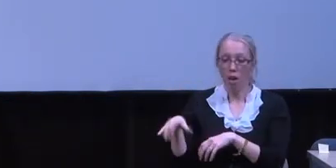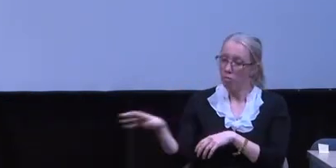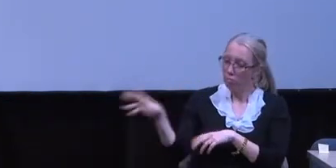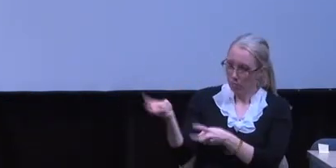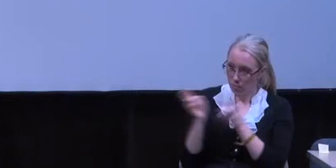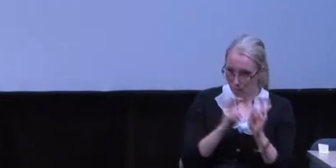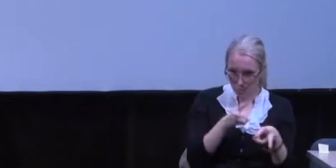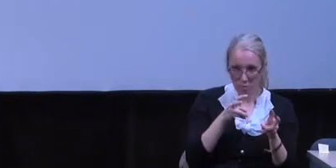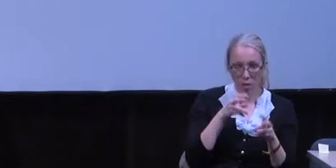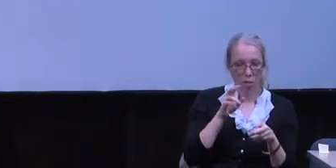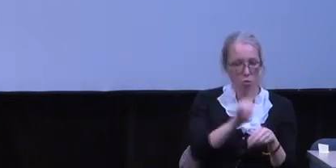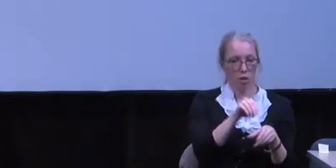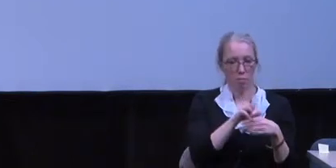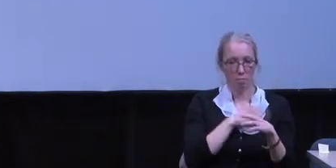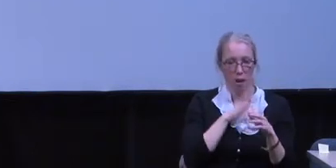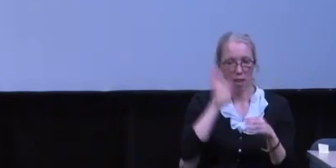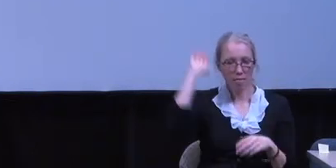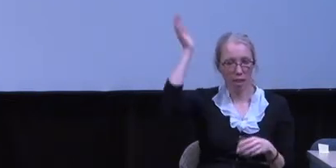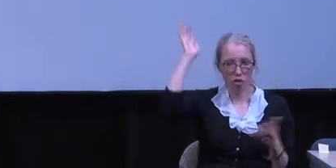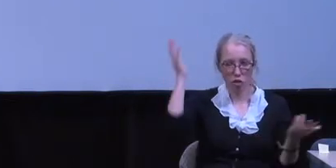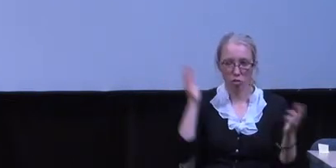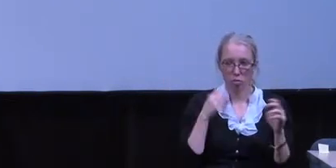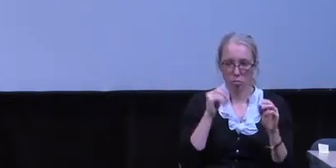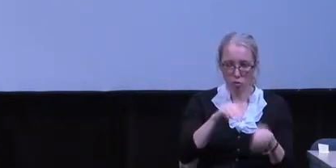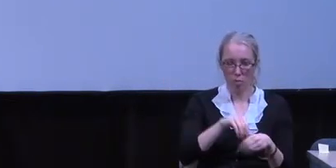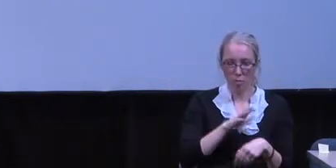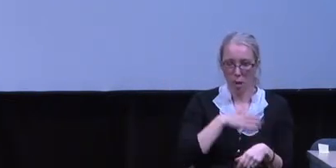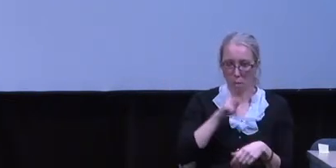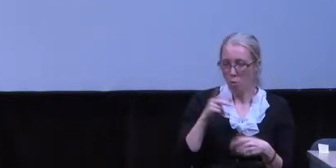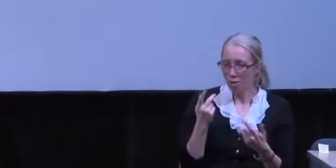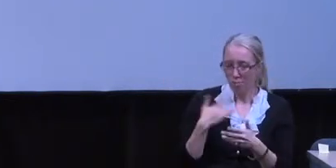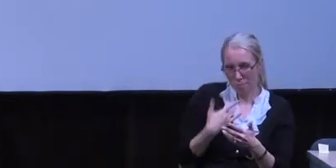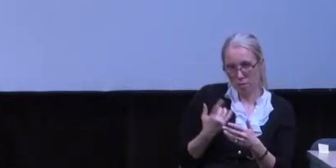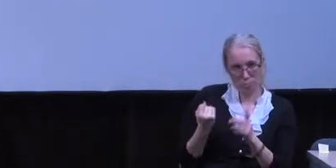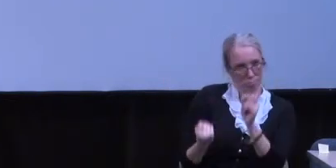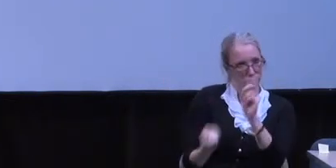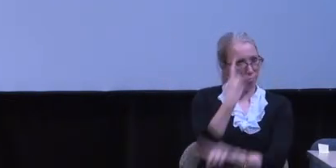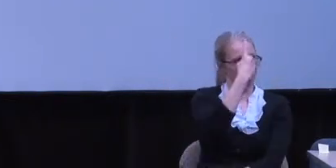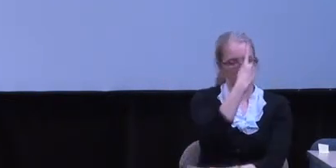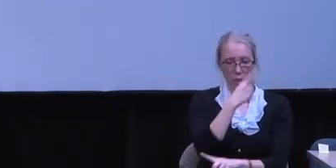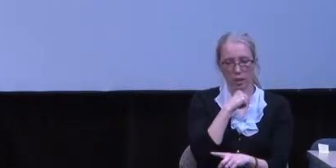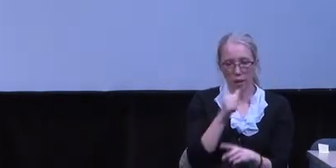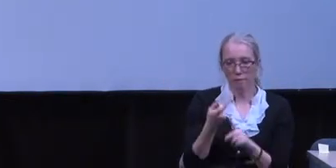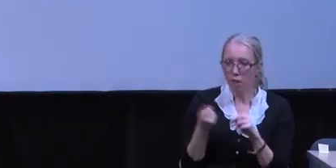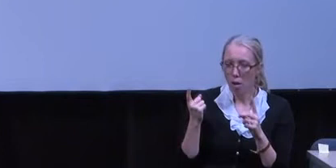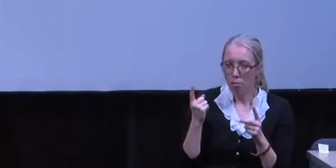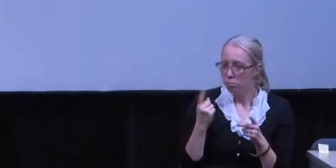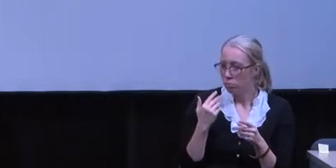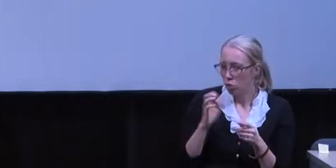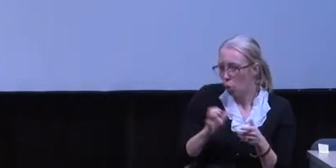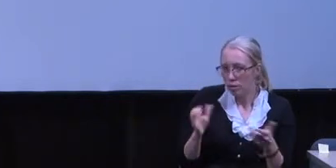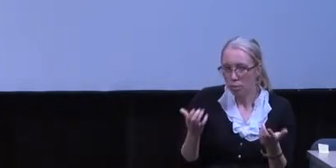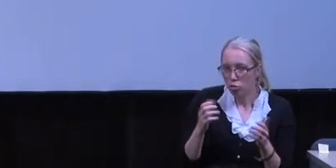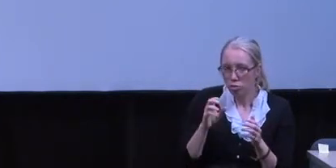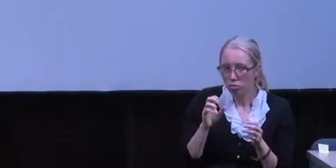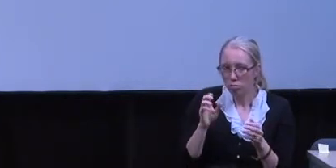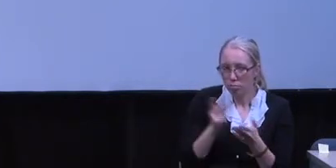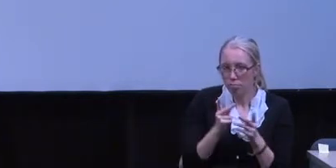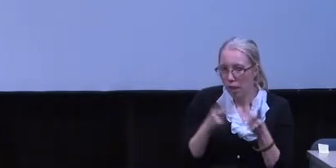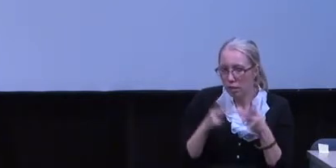in your lecture. And so most likely you're not coming from a source where the post comes from.